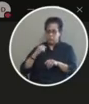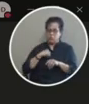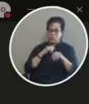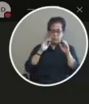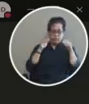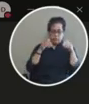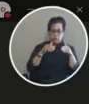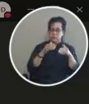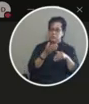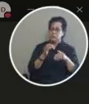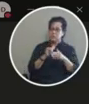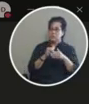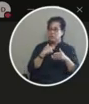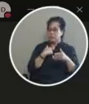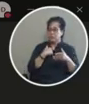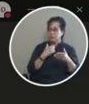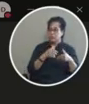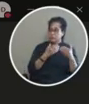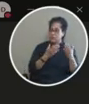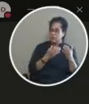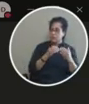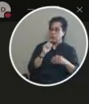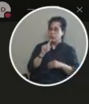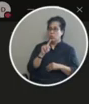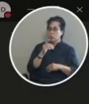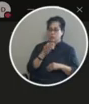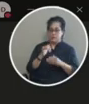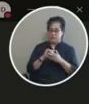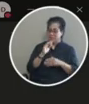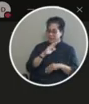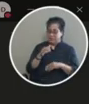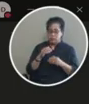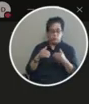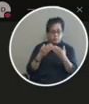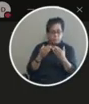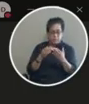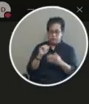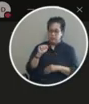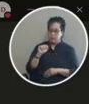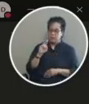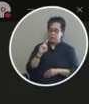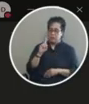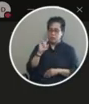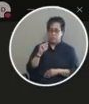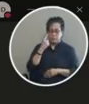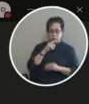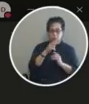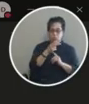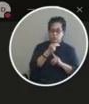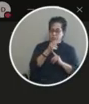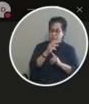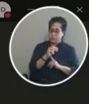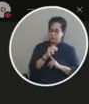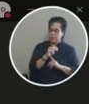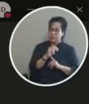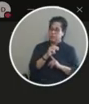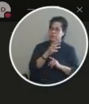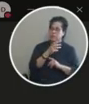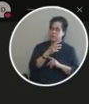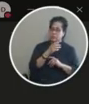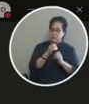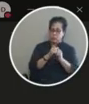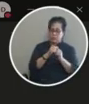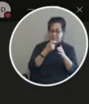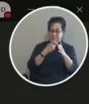on all these things that I referenced. One of the things that had never been done before, and those were audits for the motels in terms of